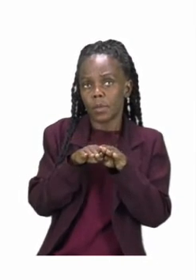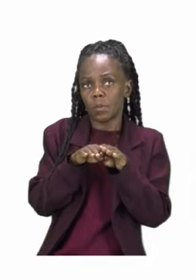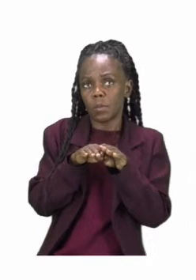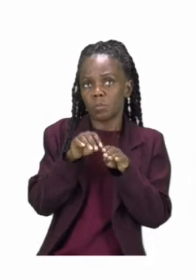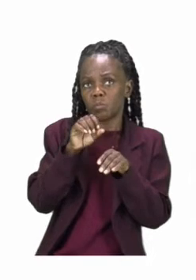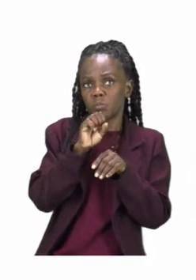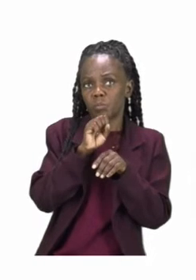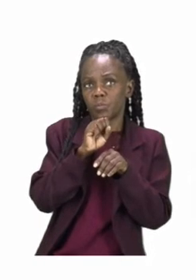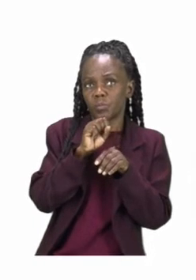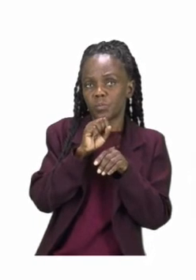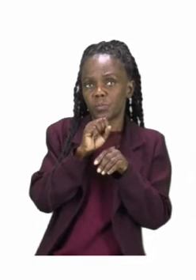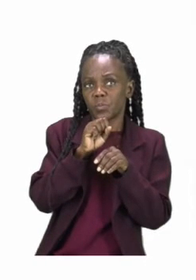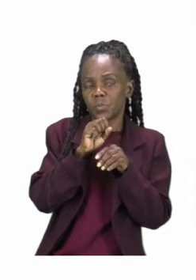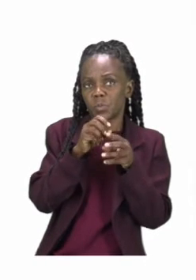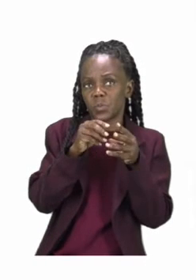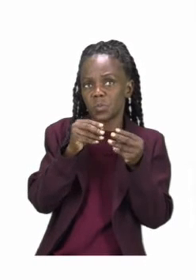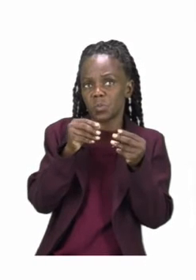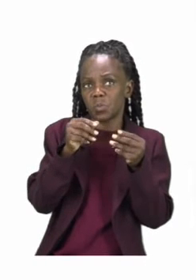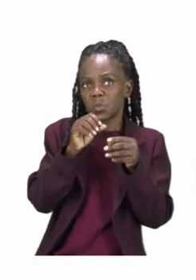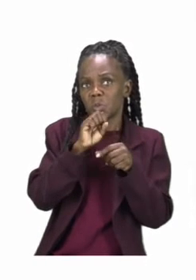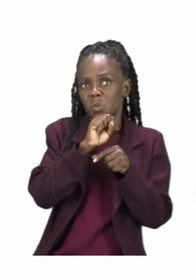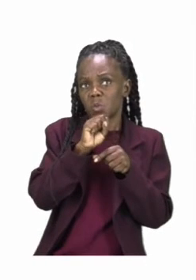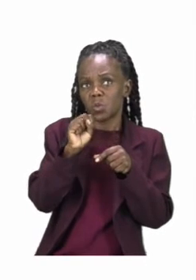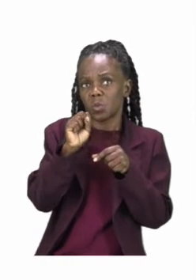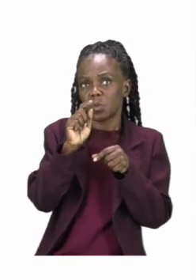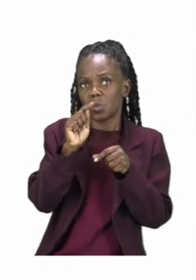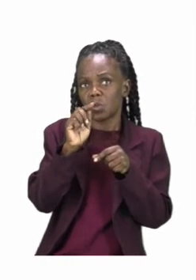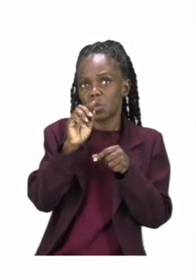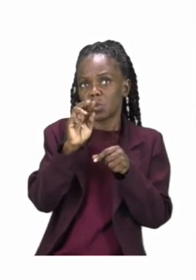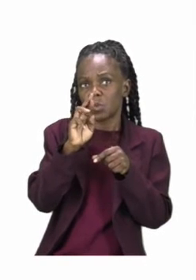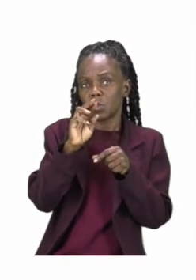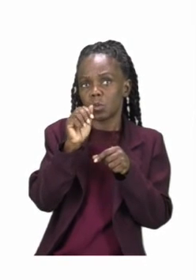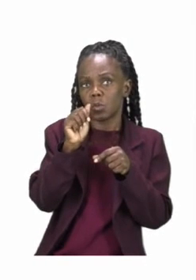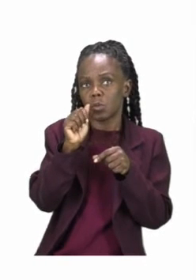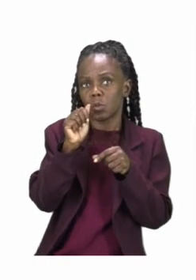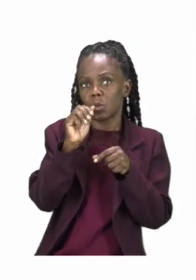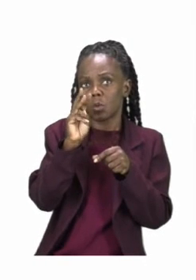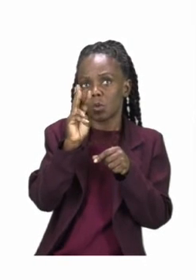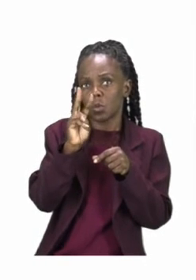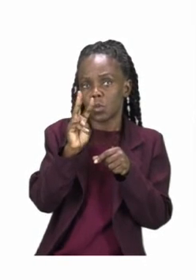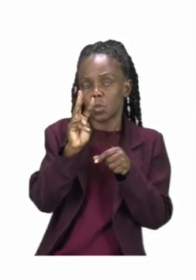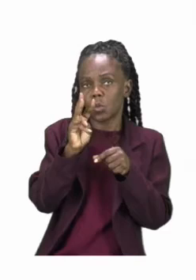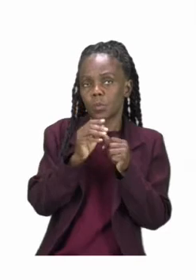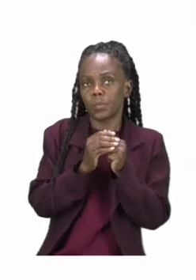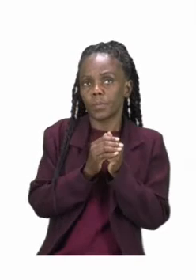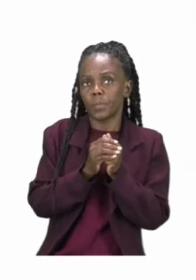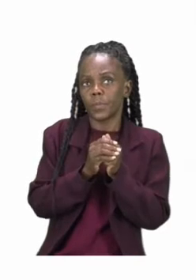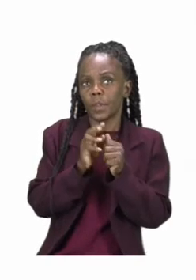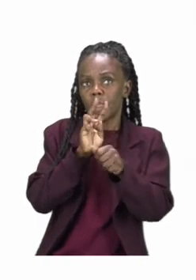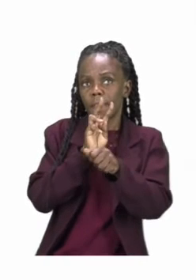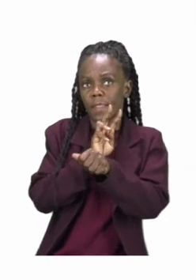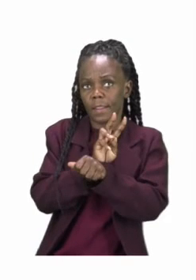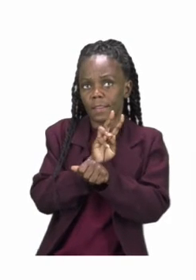pig decided that he wanted his house to be made up of